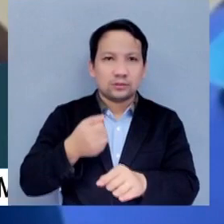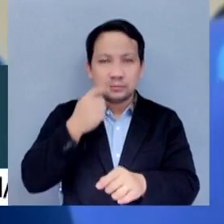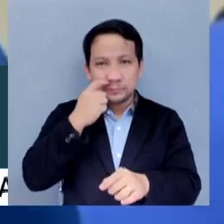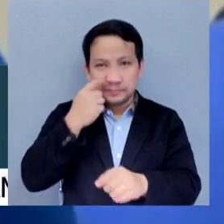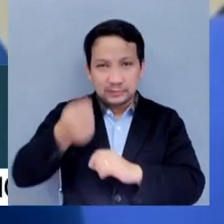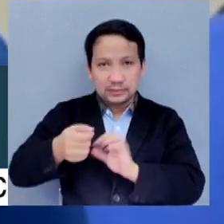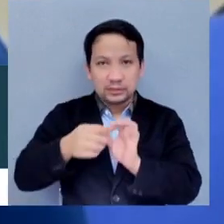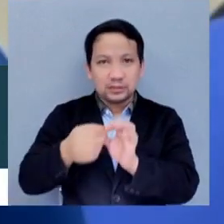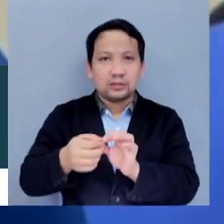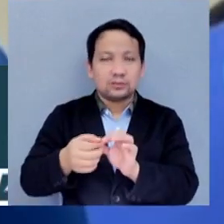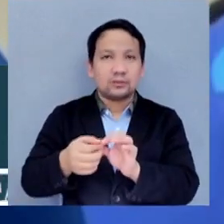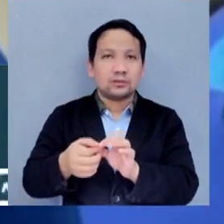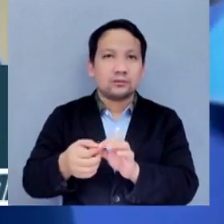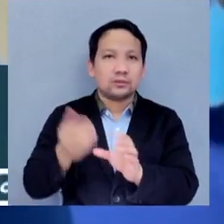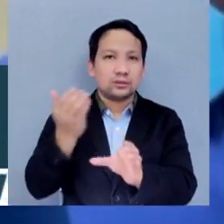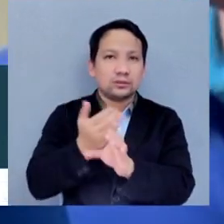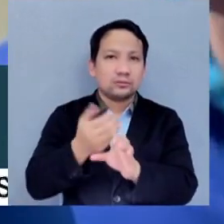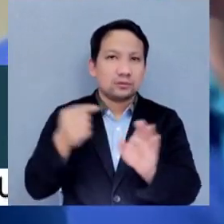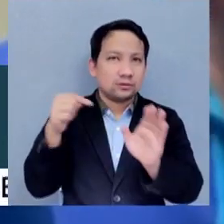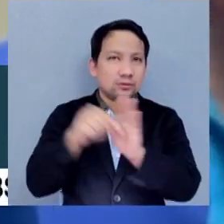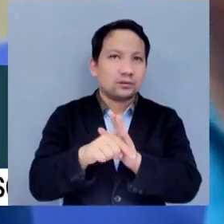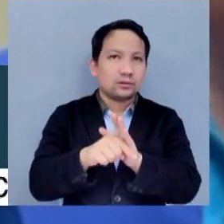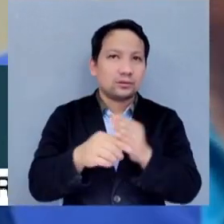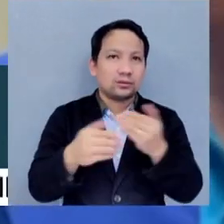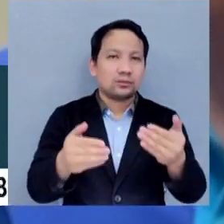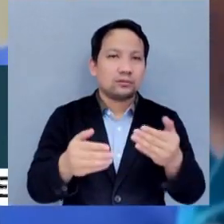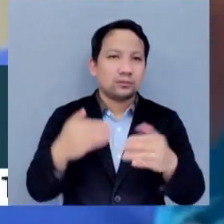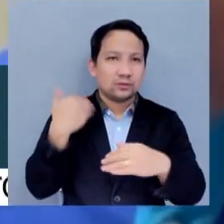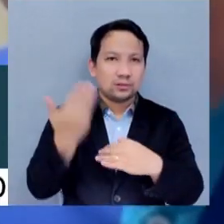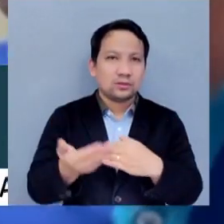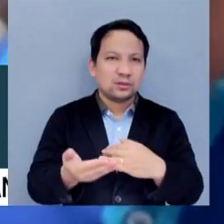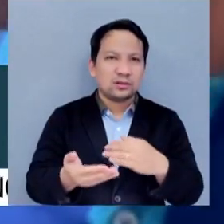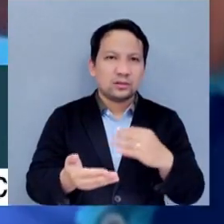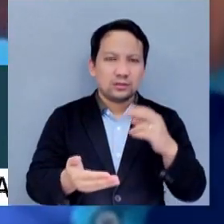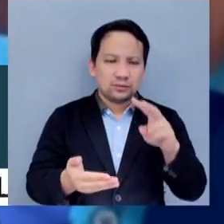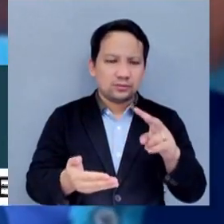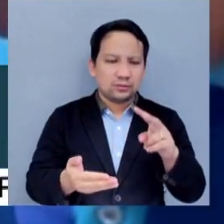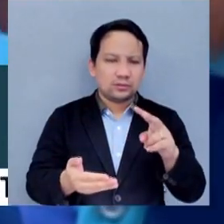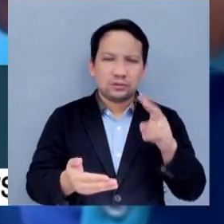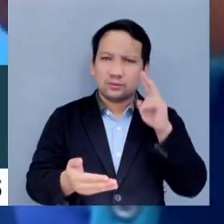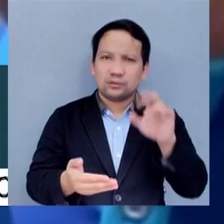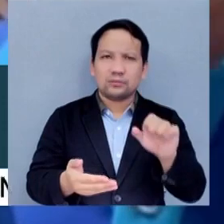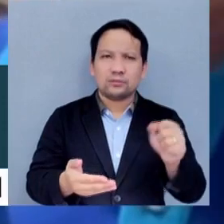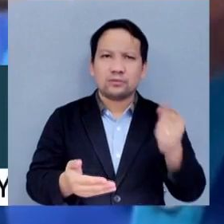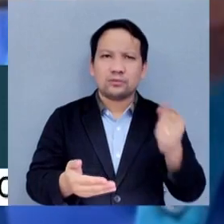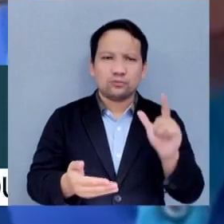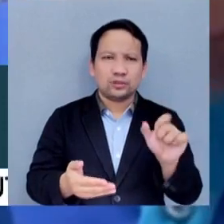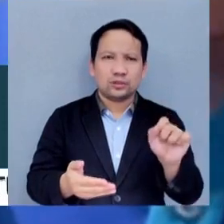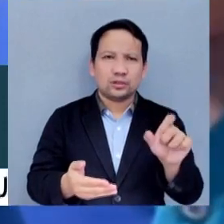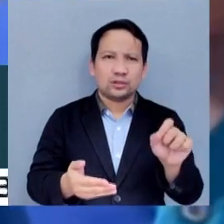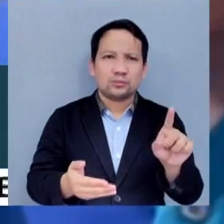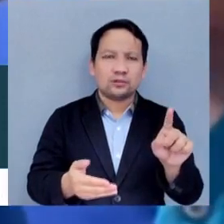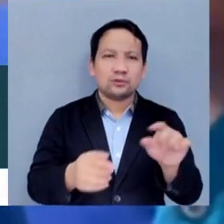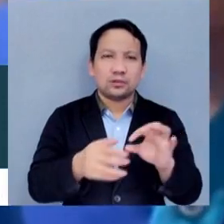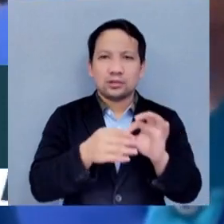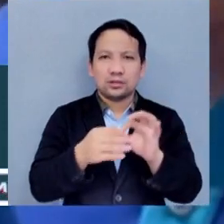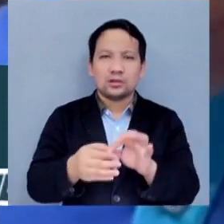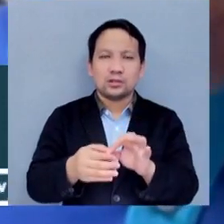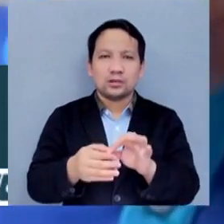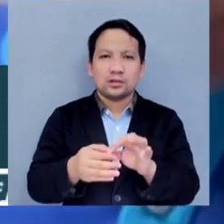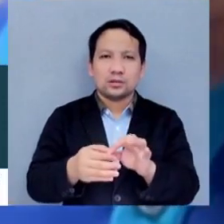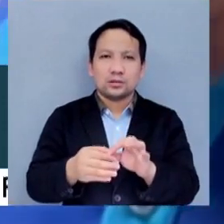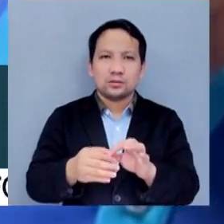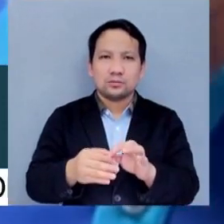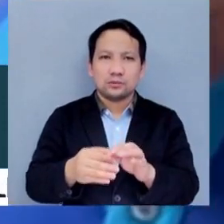for the case of carnapping with homicide for the death of Benson Evangelista in the year 2011. Originally, the said case was filed versus